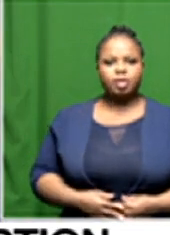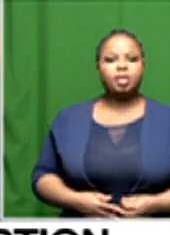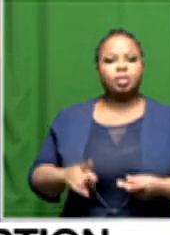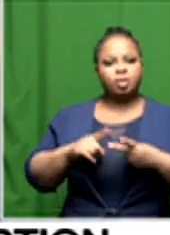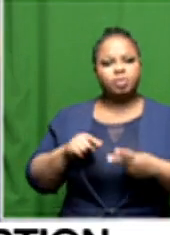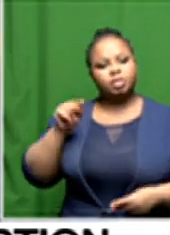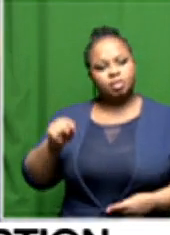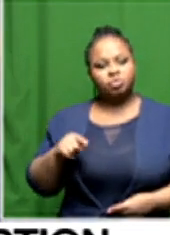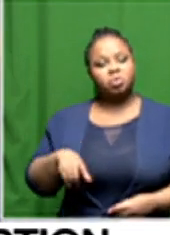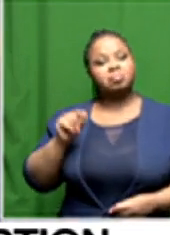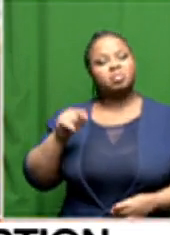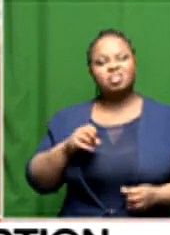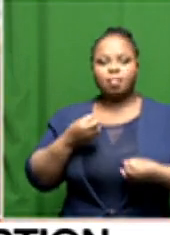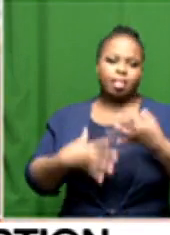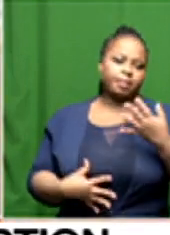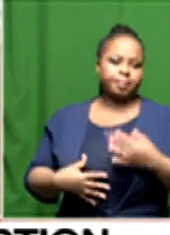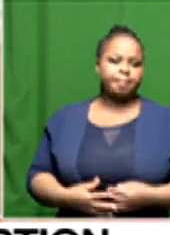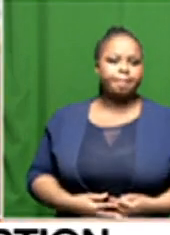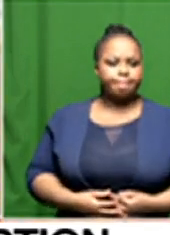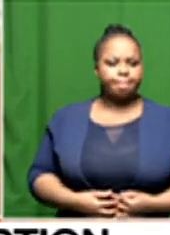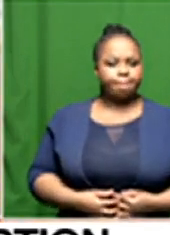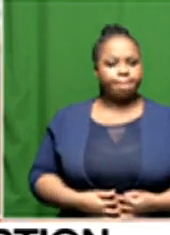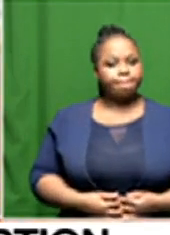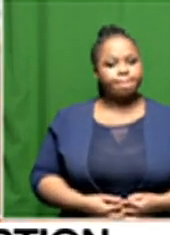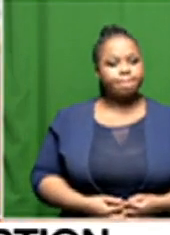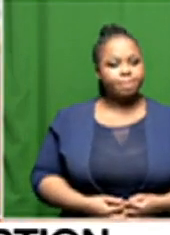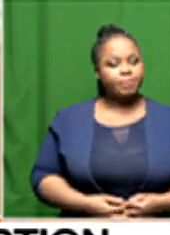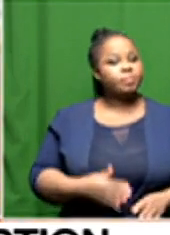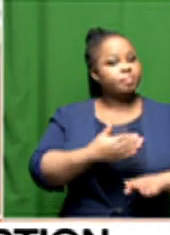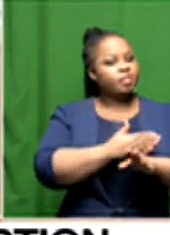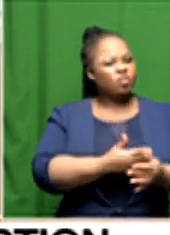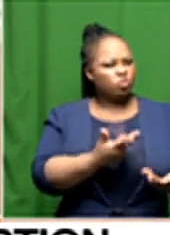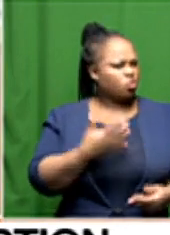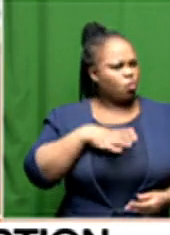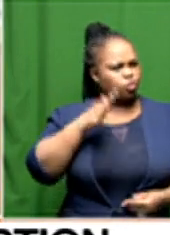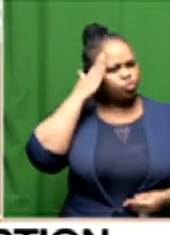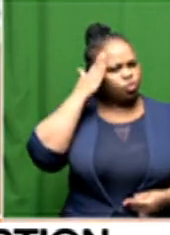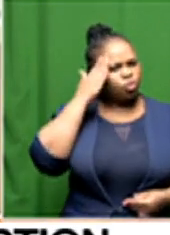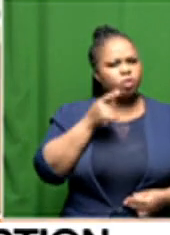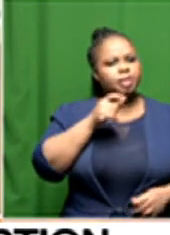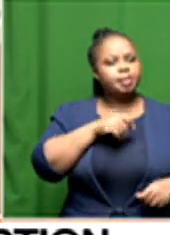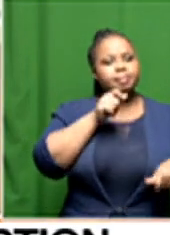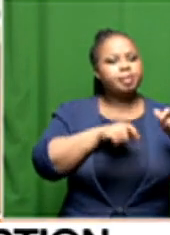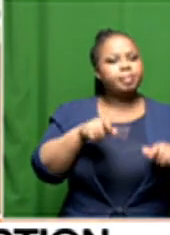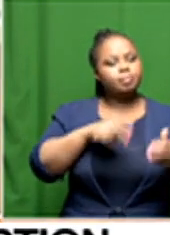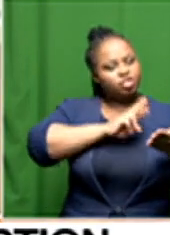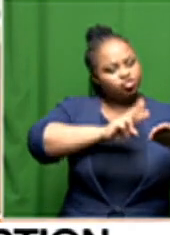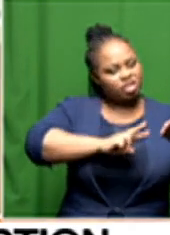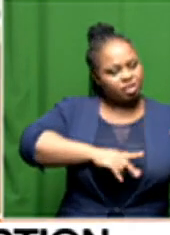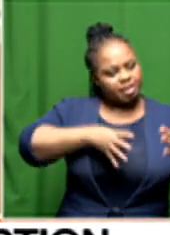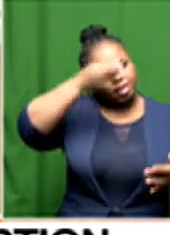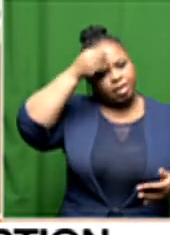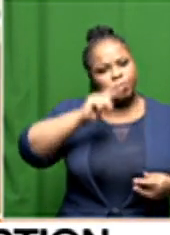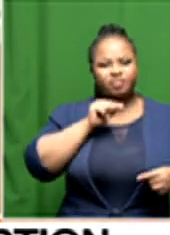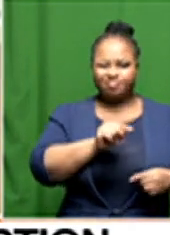quite an interesting lesson, I think. Right. Matthew, before I let you go, what do you want readers to get from this book?